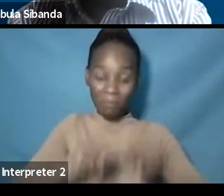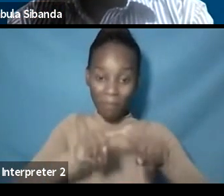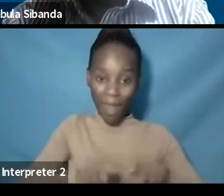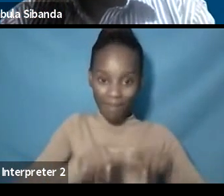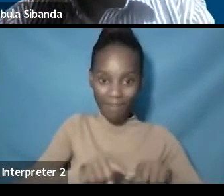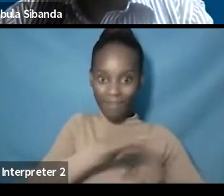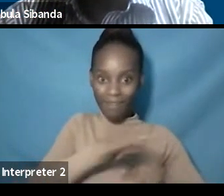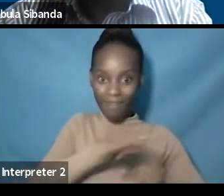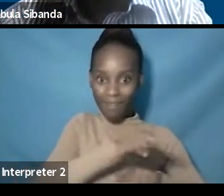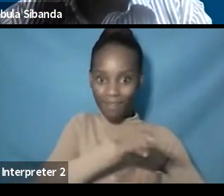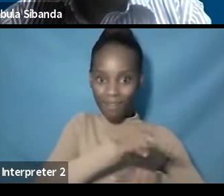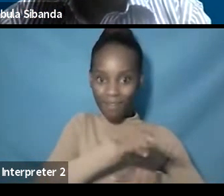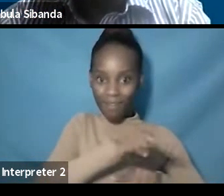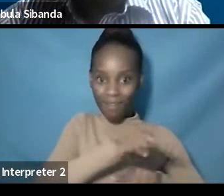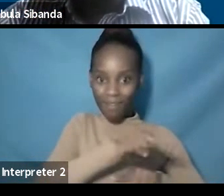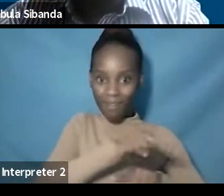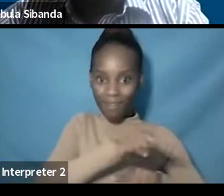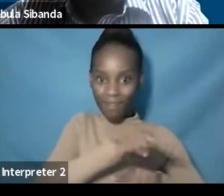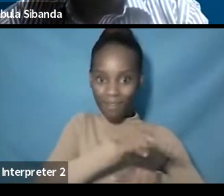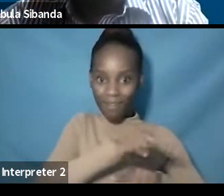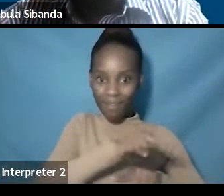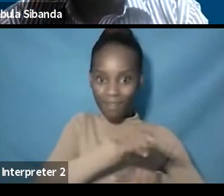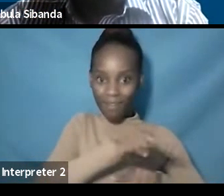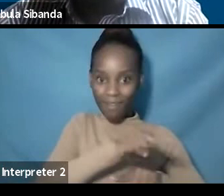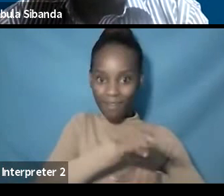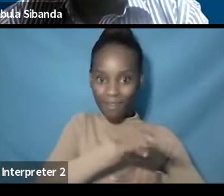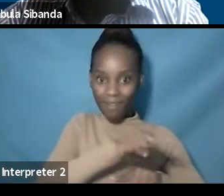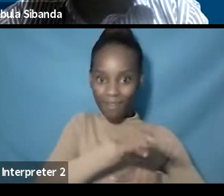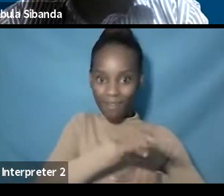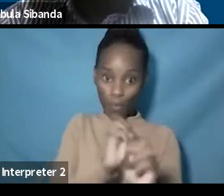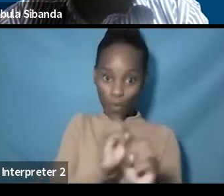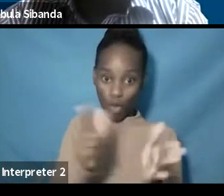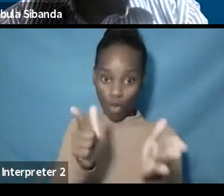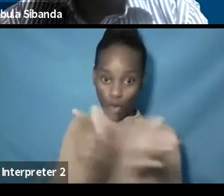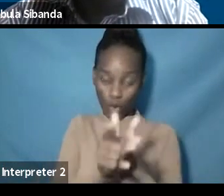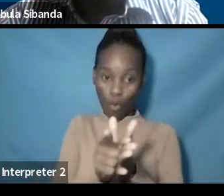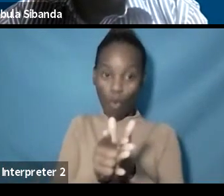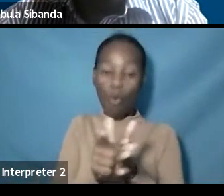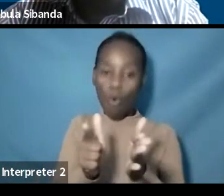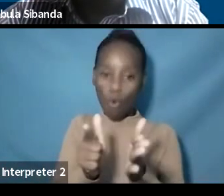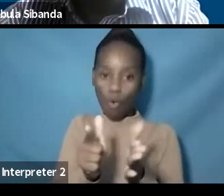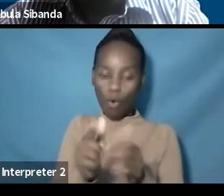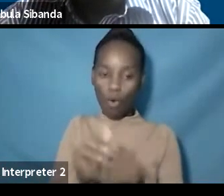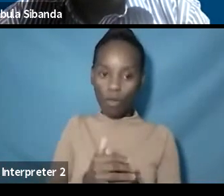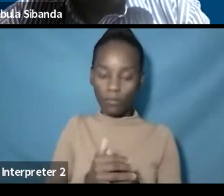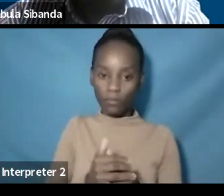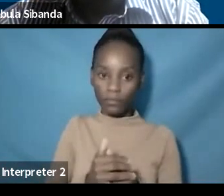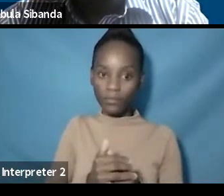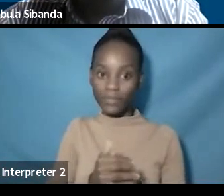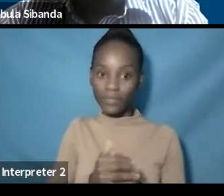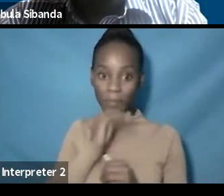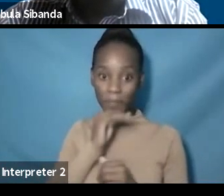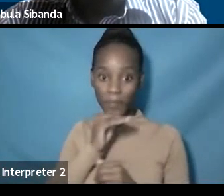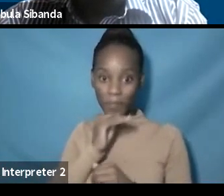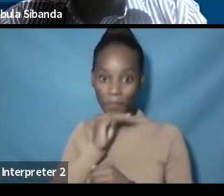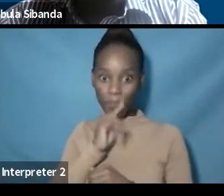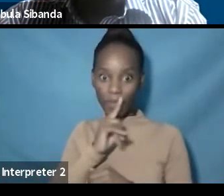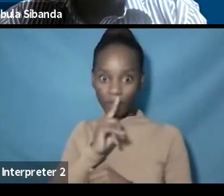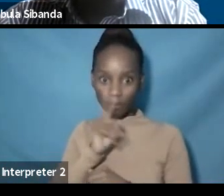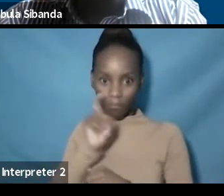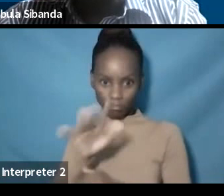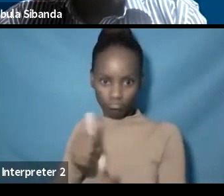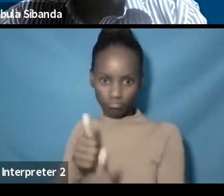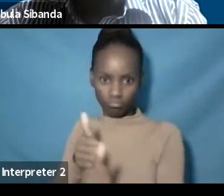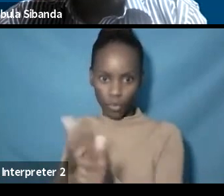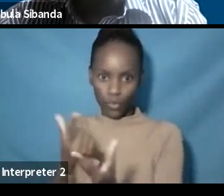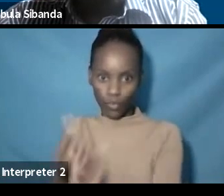the law allows us perhaps to pursue an individual civil or criminal. Where it has